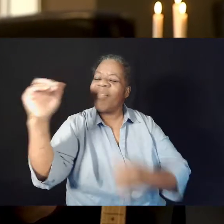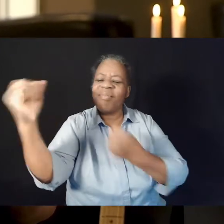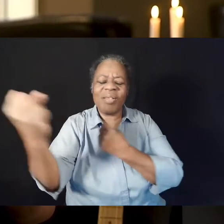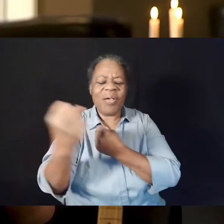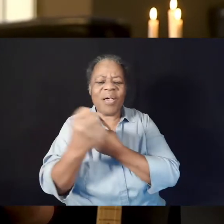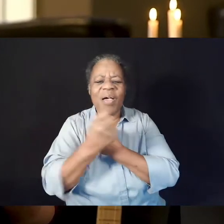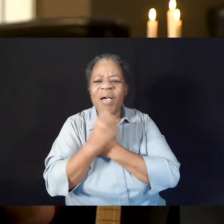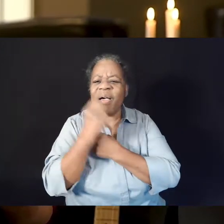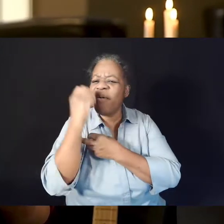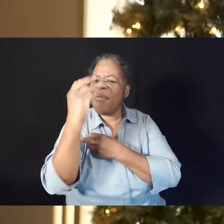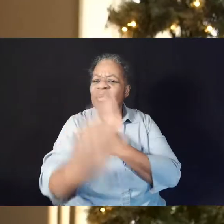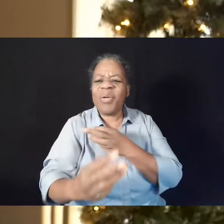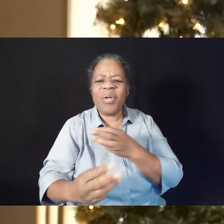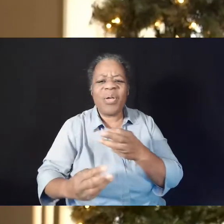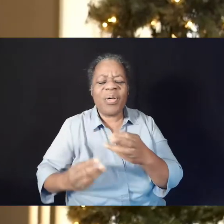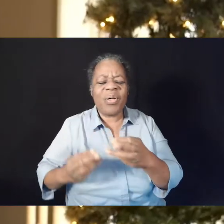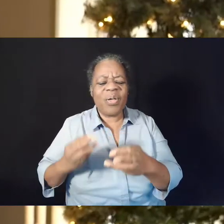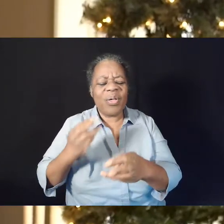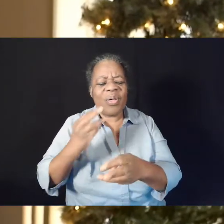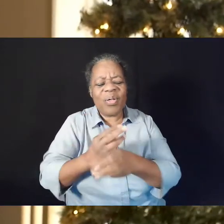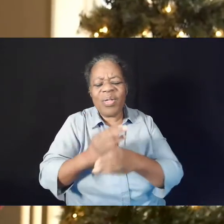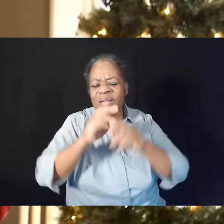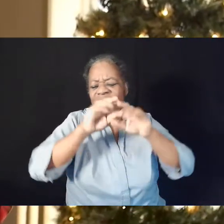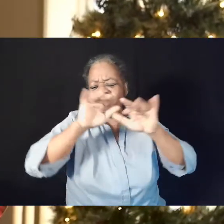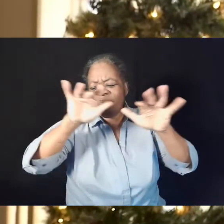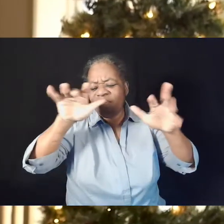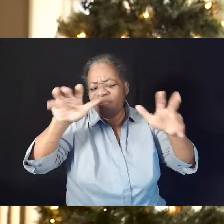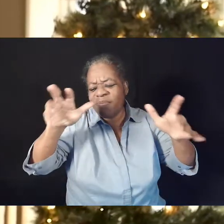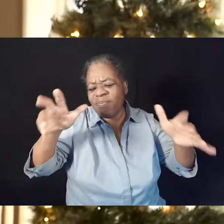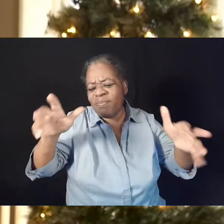God so loved the world.